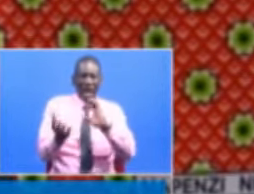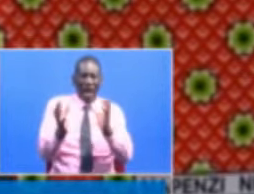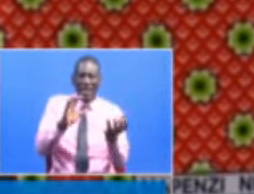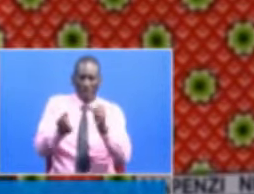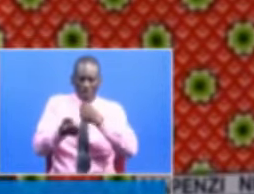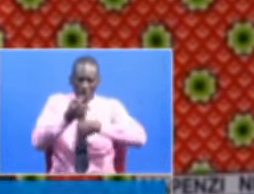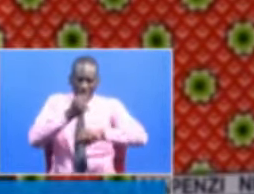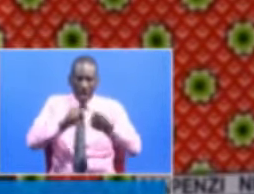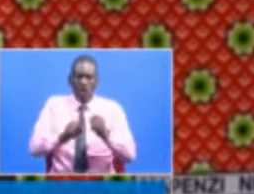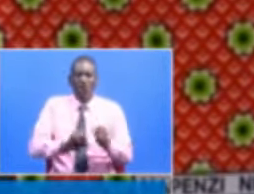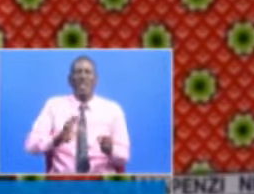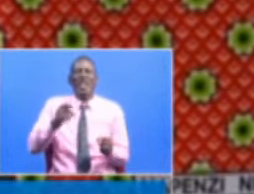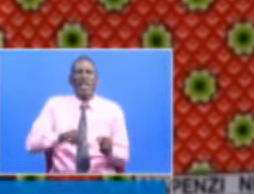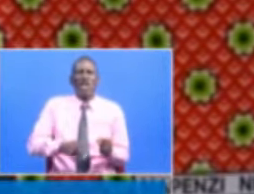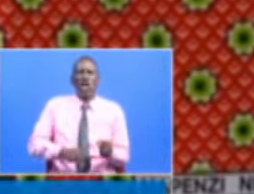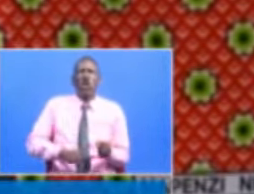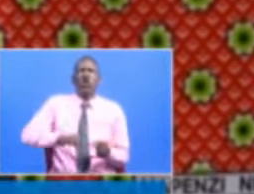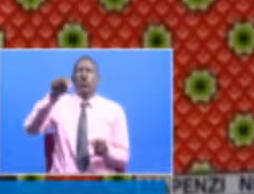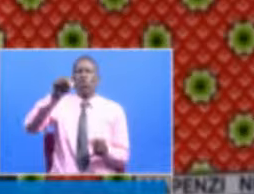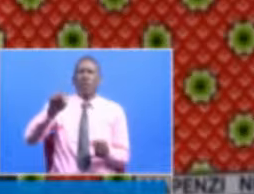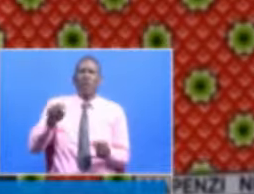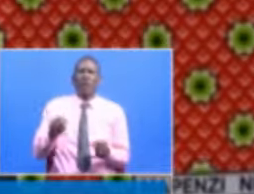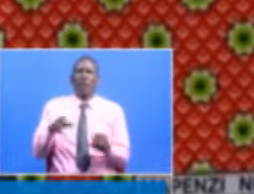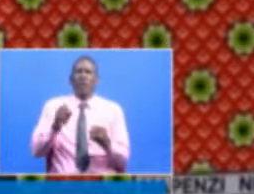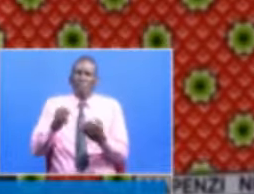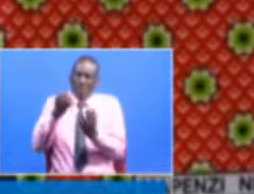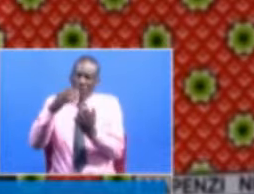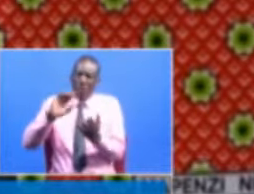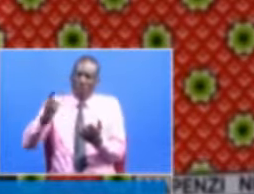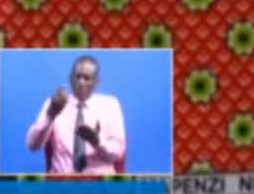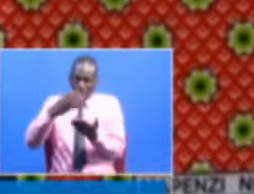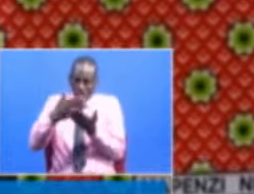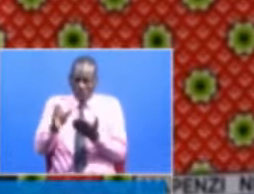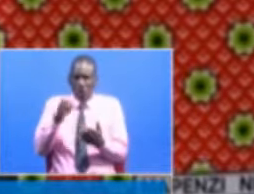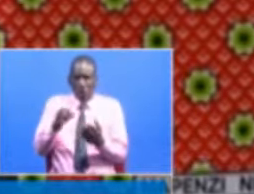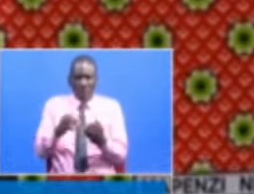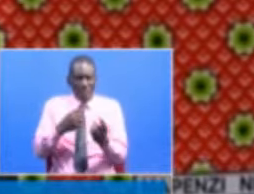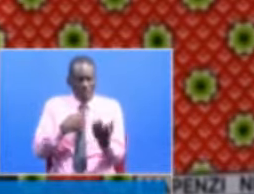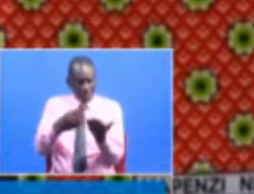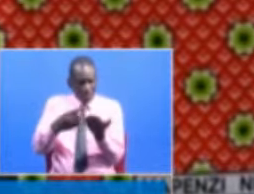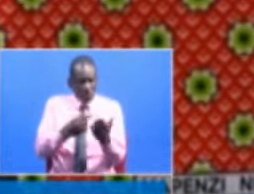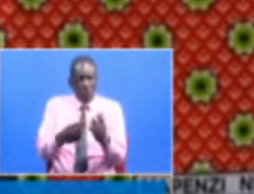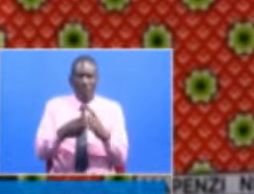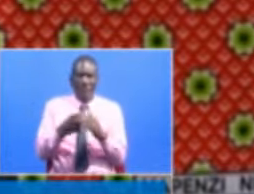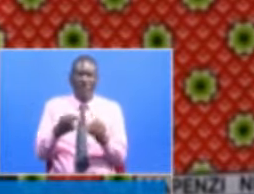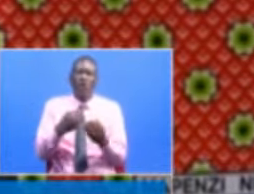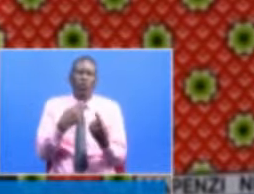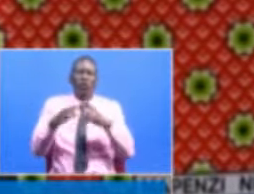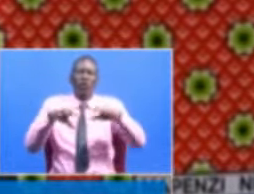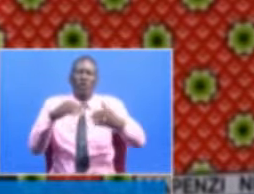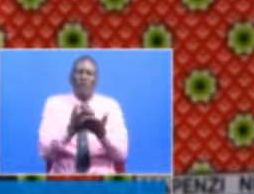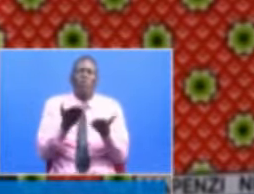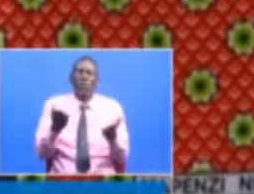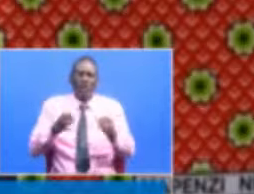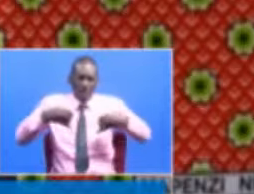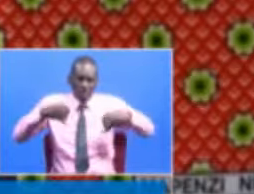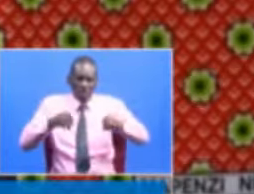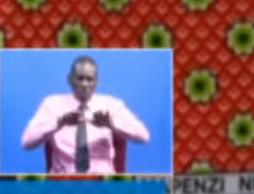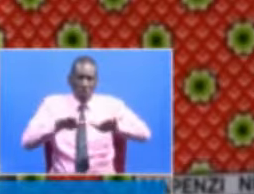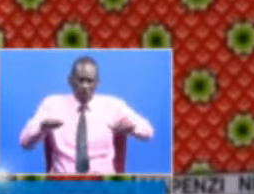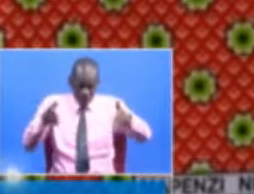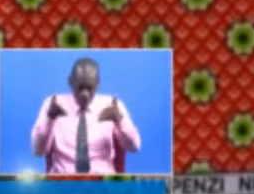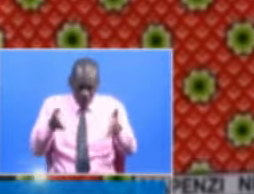arid north. And in the first half of this discussion, we've set the scene, talked about some of the things that are being implemented on the ground,